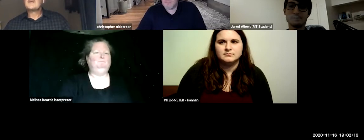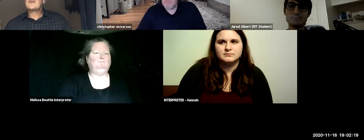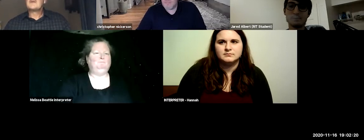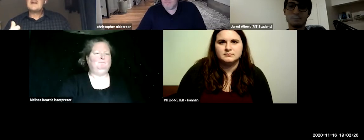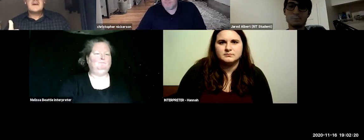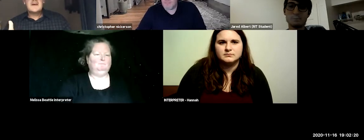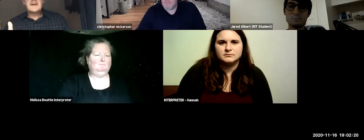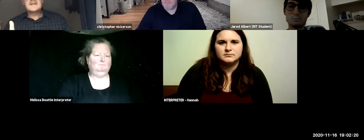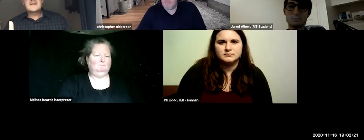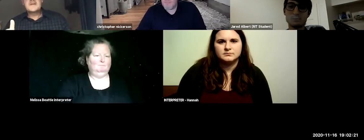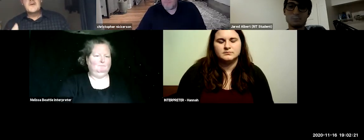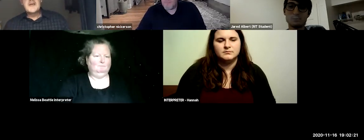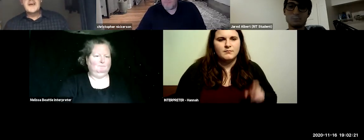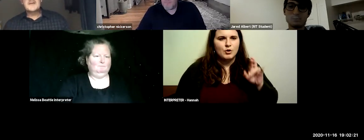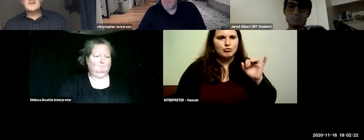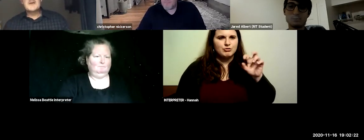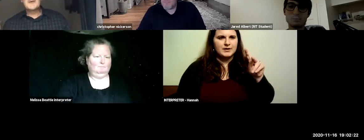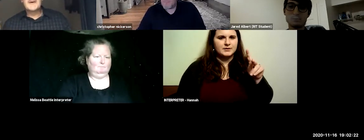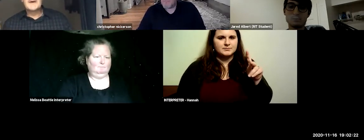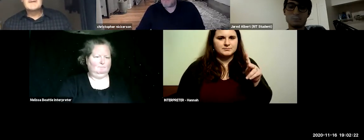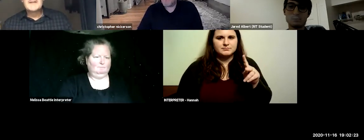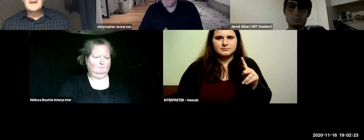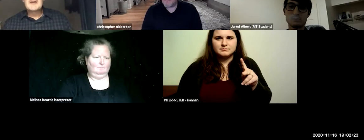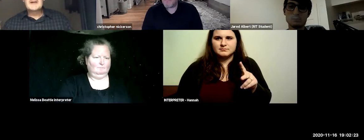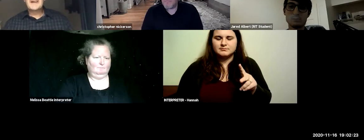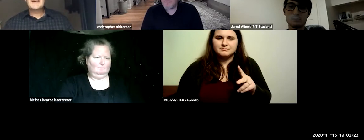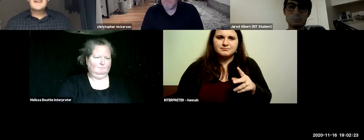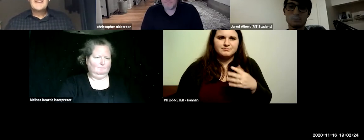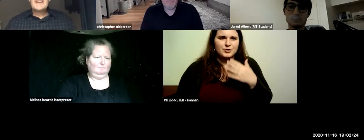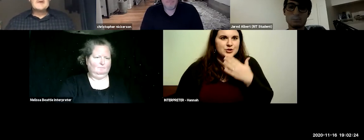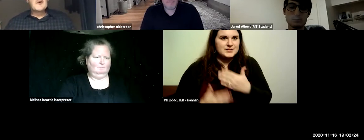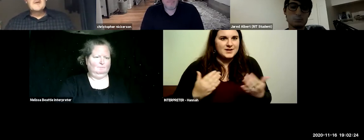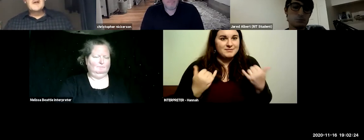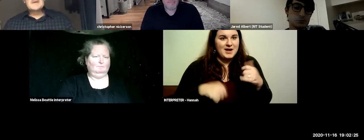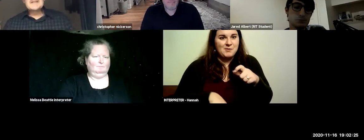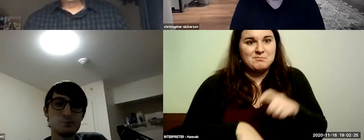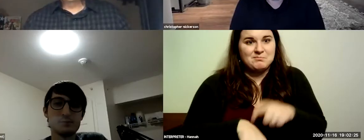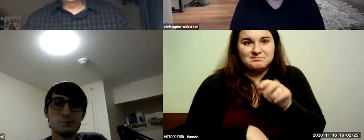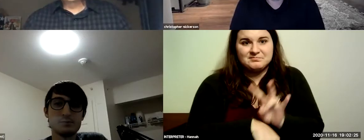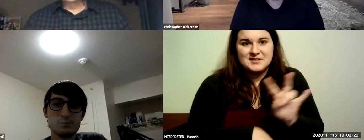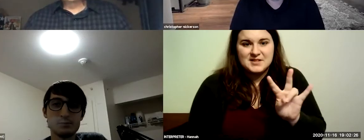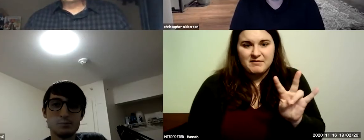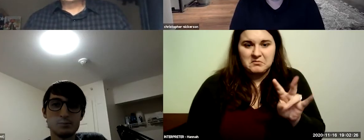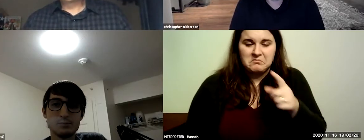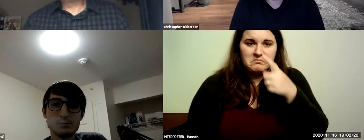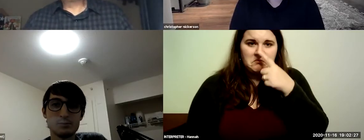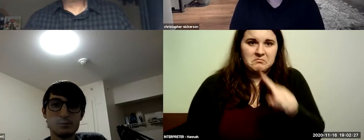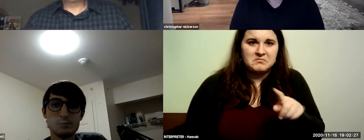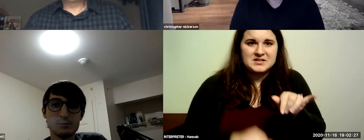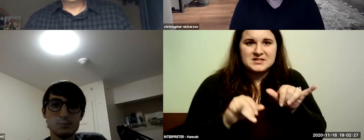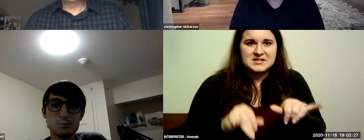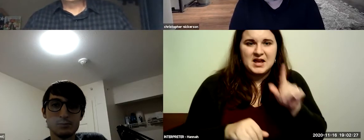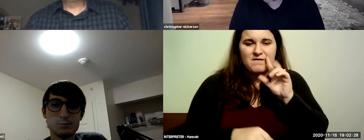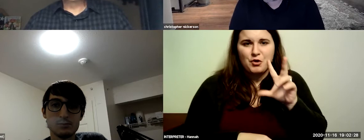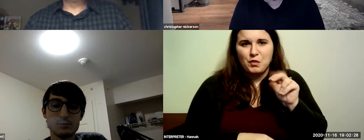Good stuff. I'm going to be conscious of what we asked from you. It's 7 o'clock. You're more than welcome to stay for another 30 minutes, obviously,